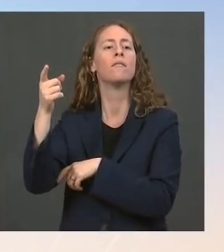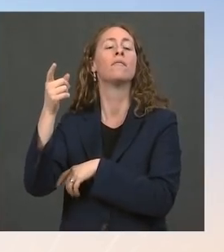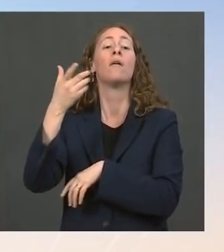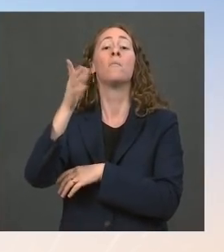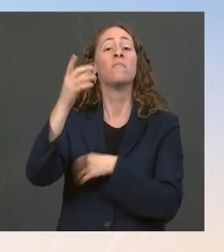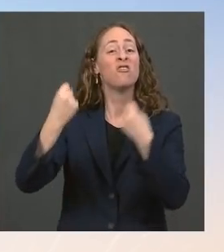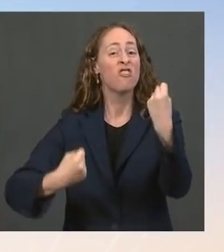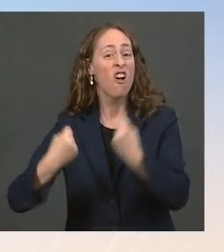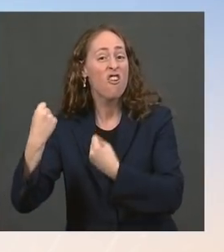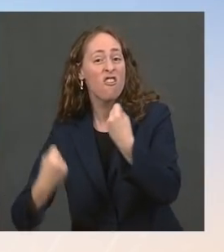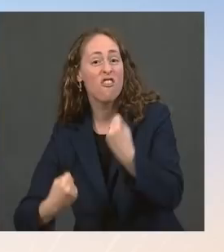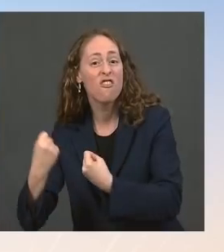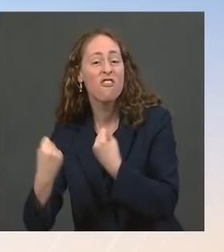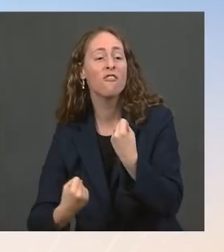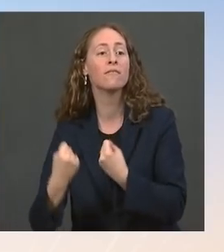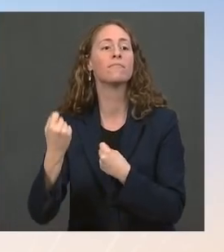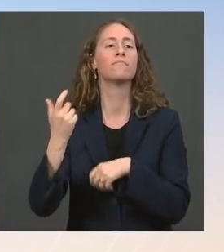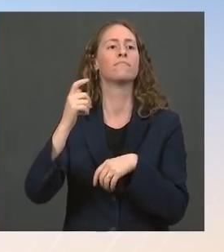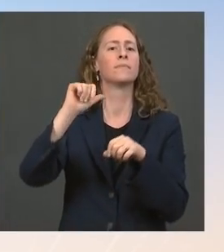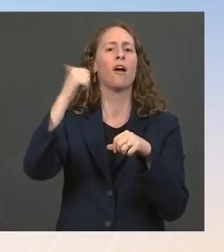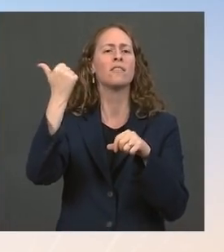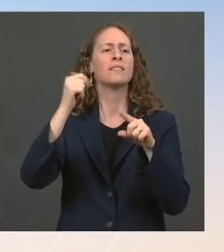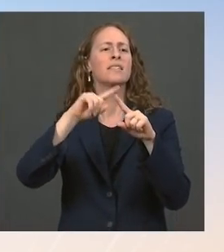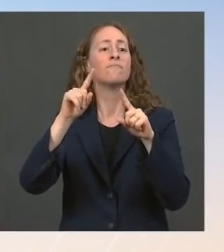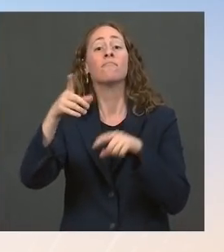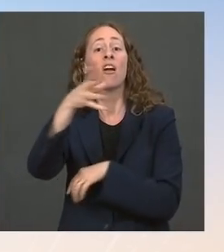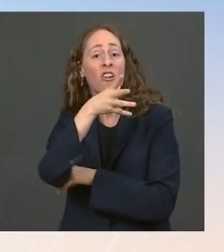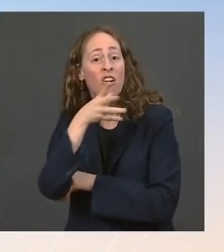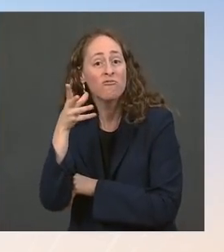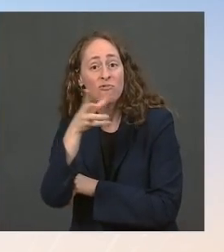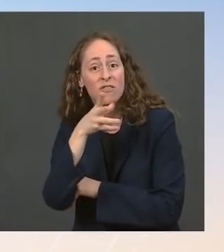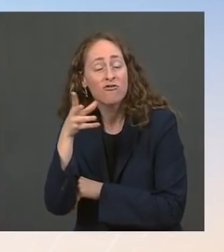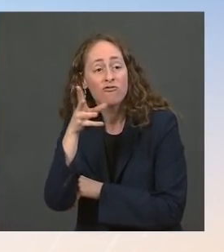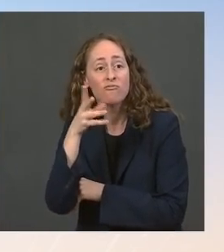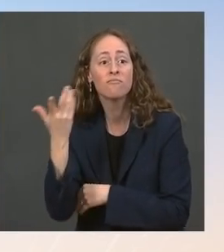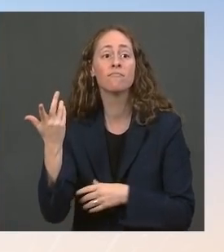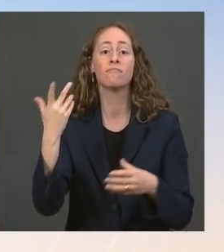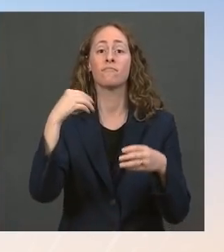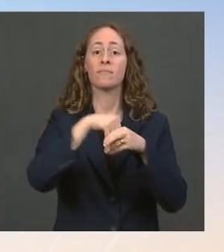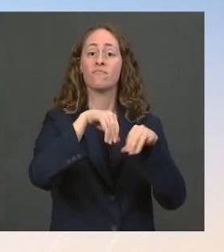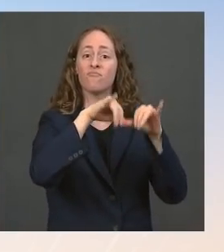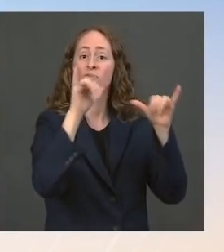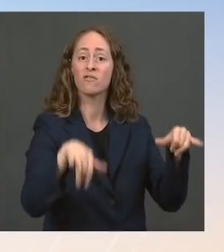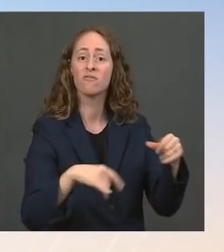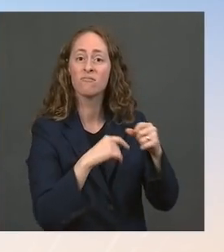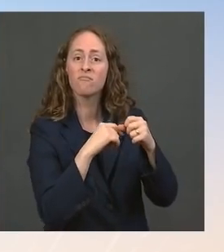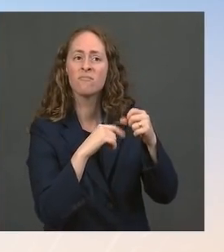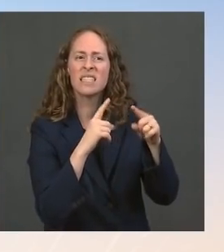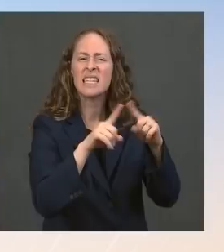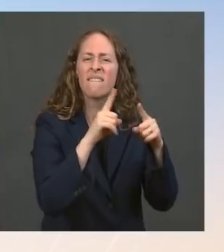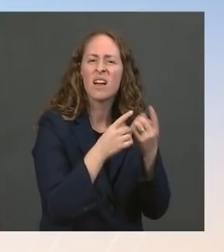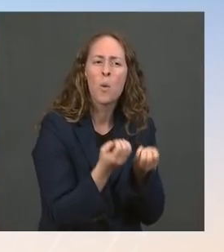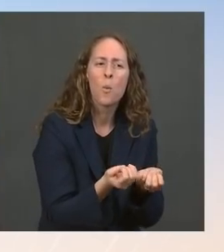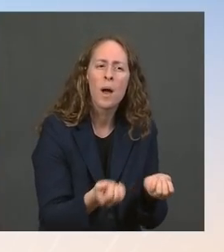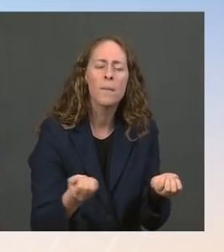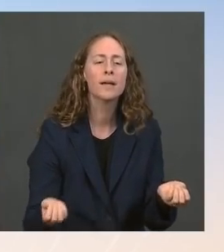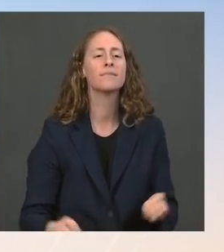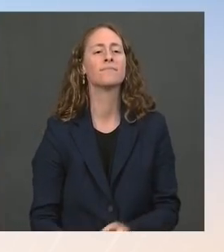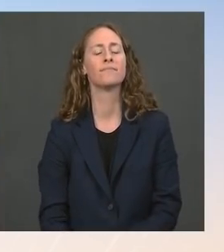support agricultural and infrastructure equipment. The semiconductor shortage has been top of mind for the president since he took